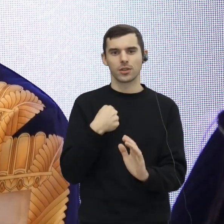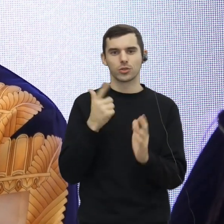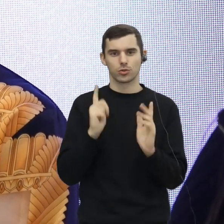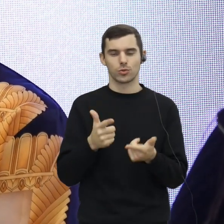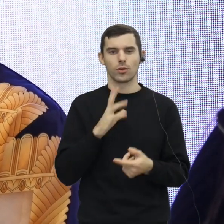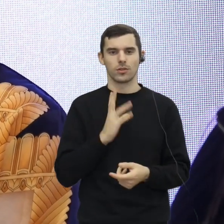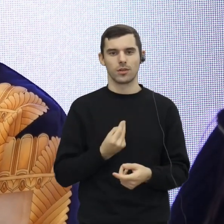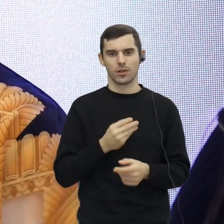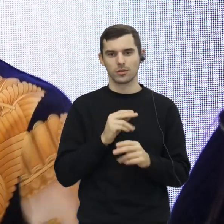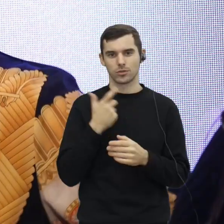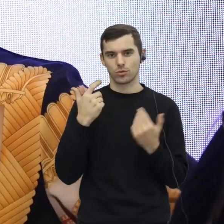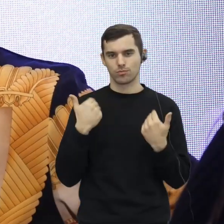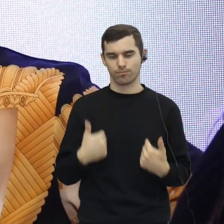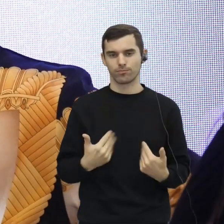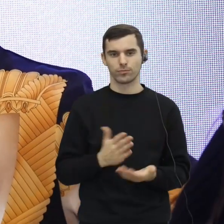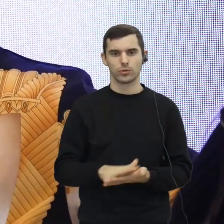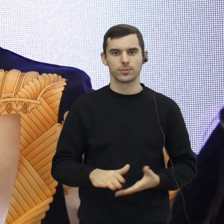like respectful, for example.